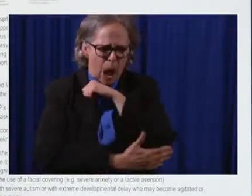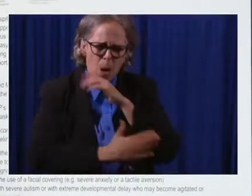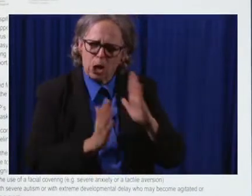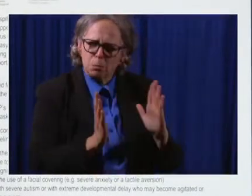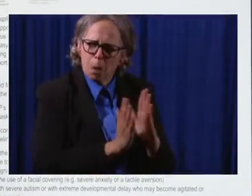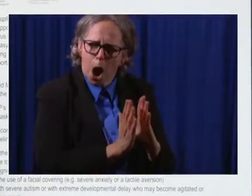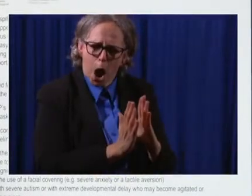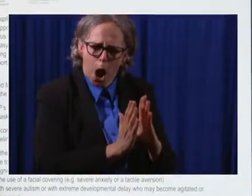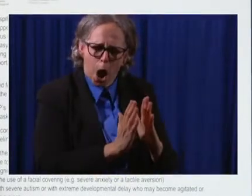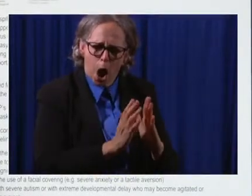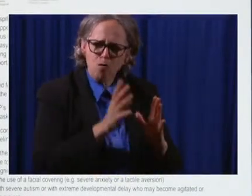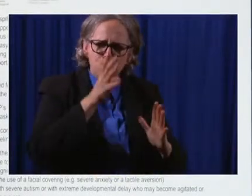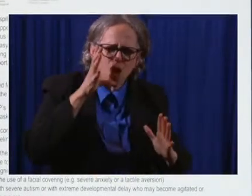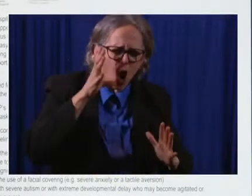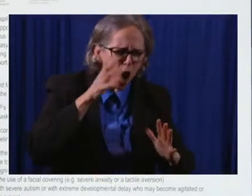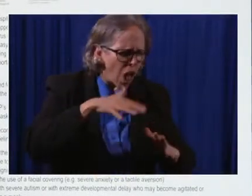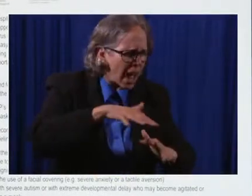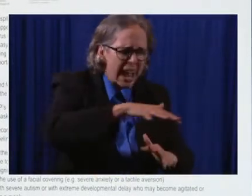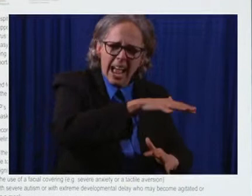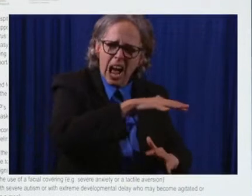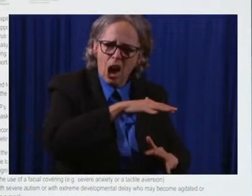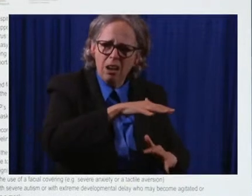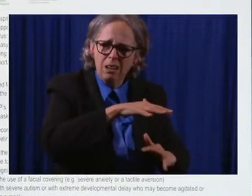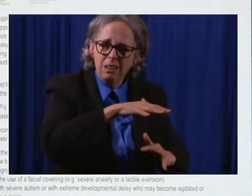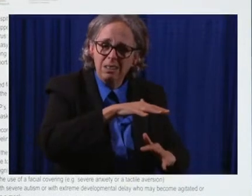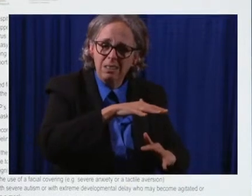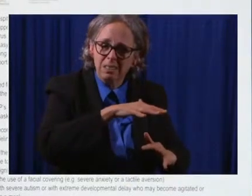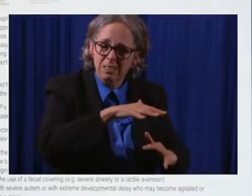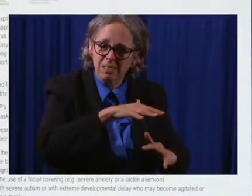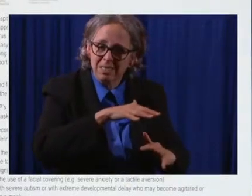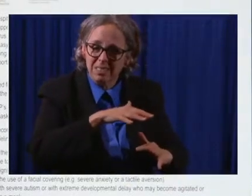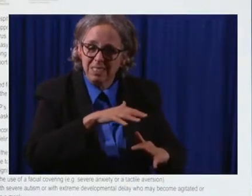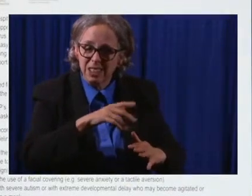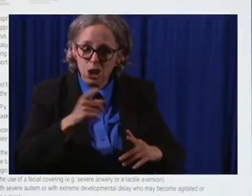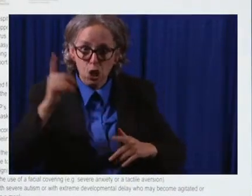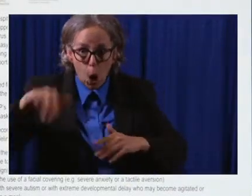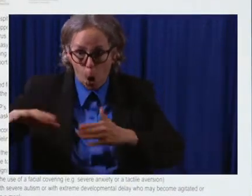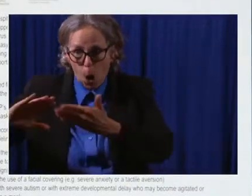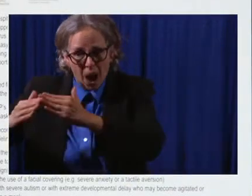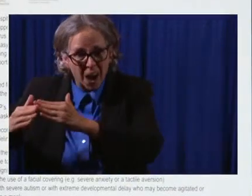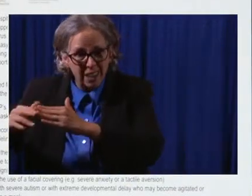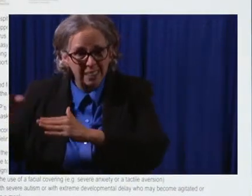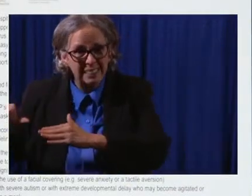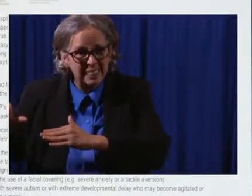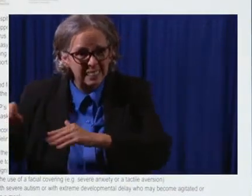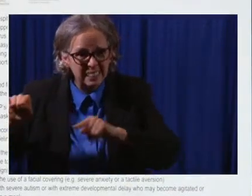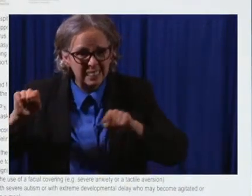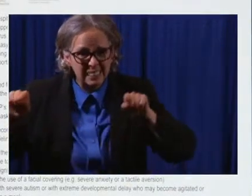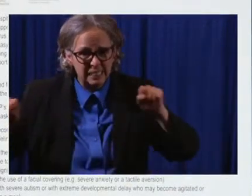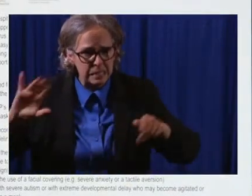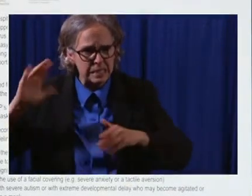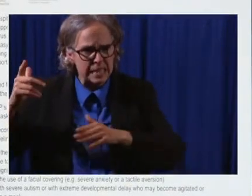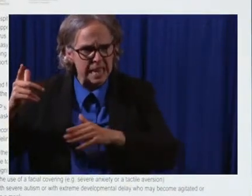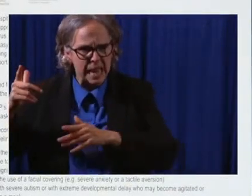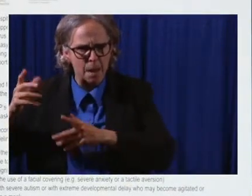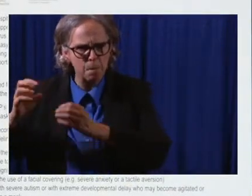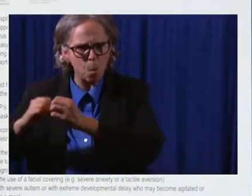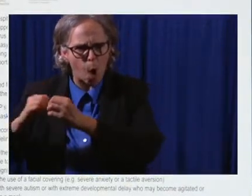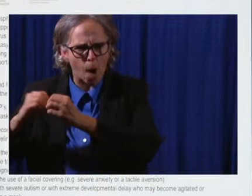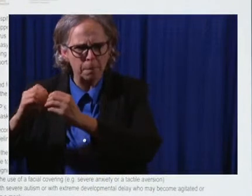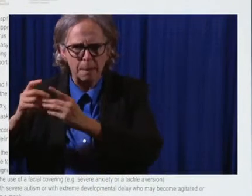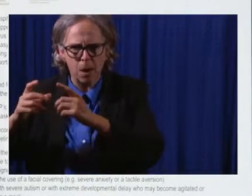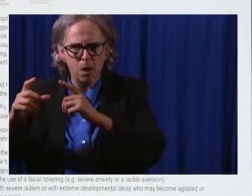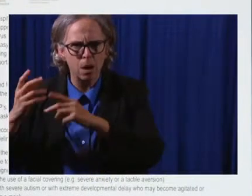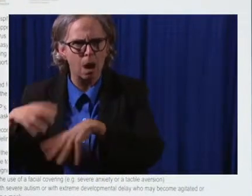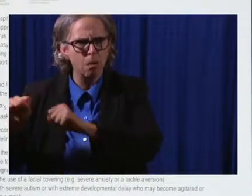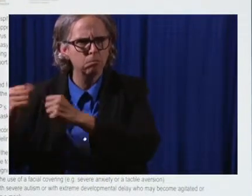areas and most of our suburbs, we've seen the percentage of people wearing masks out in public has gone up dramatically. We